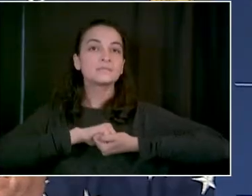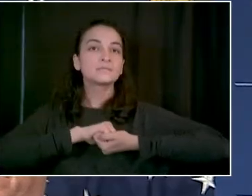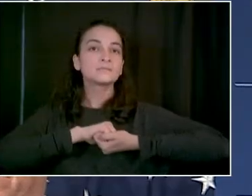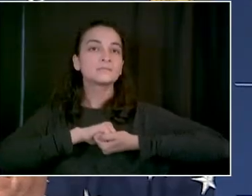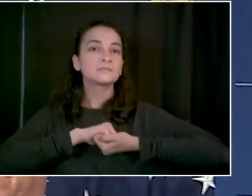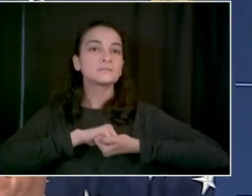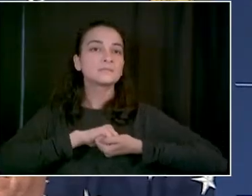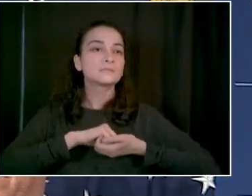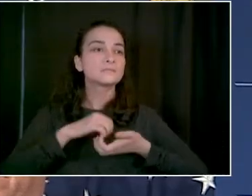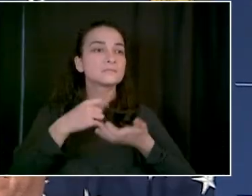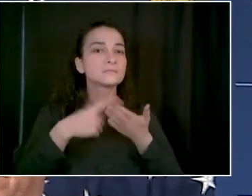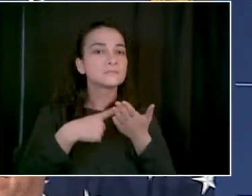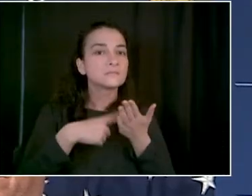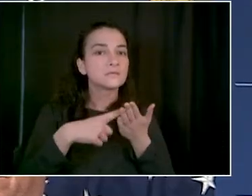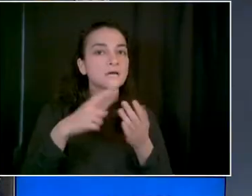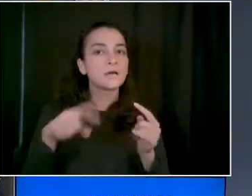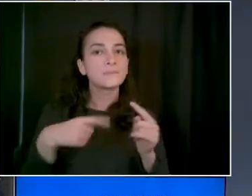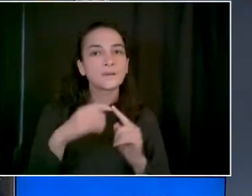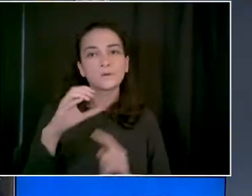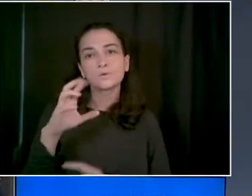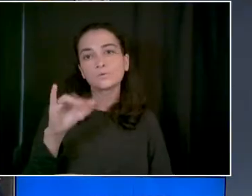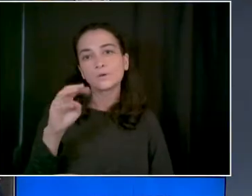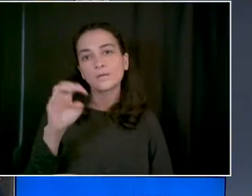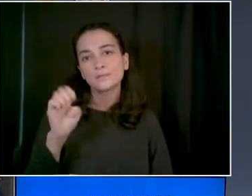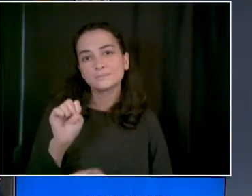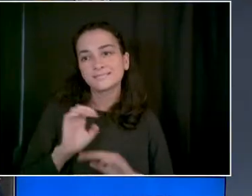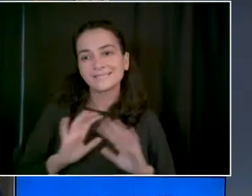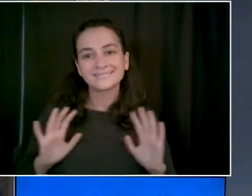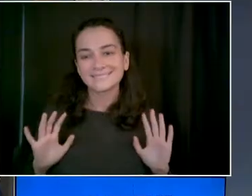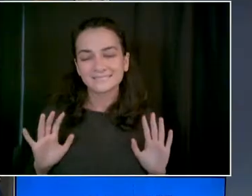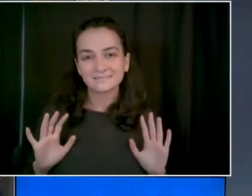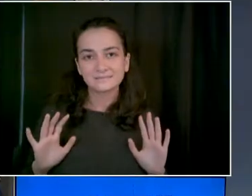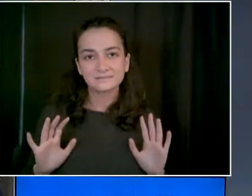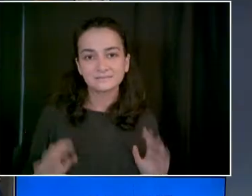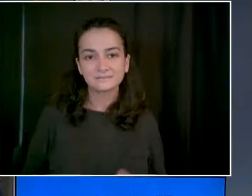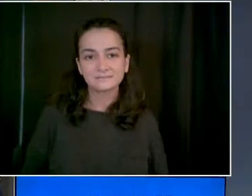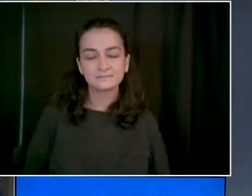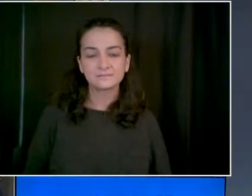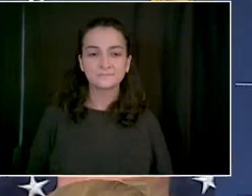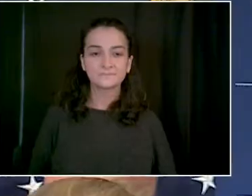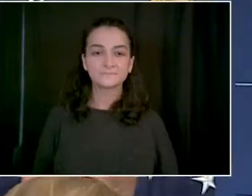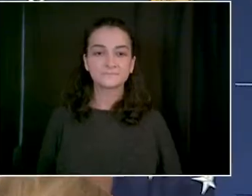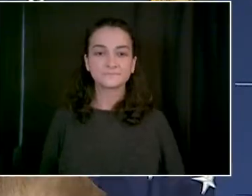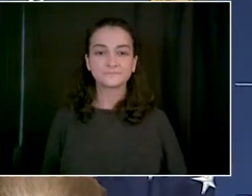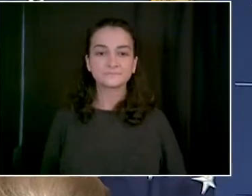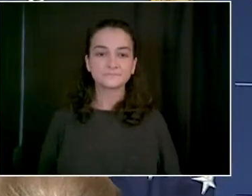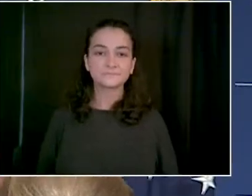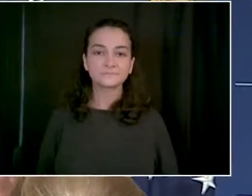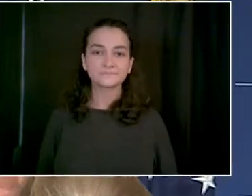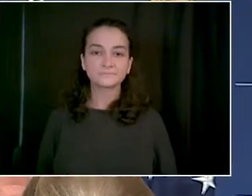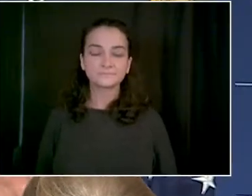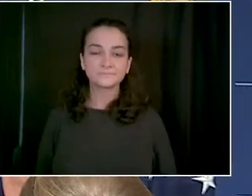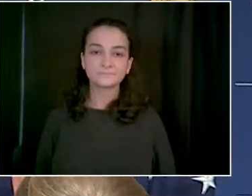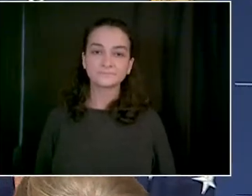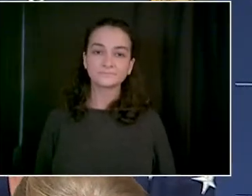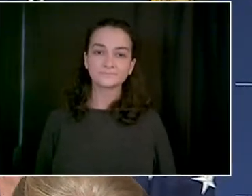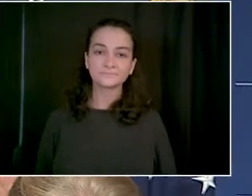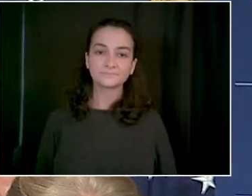ICE agents at that time. Yeah, please, I just want to respond to that also, Commissioner. Two things. One,